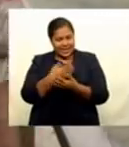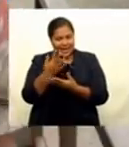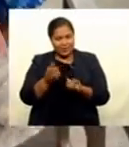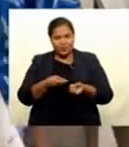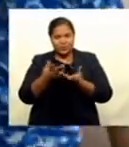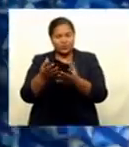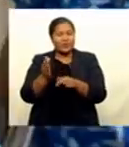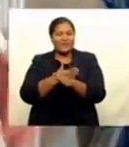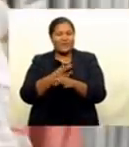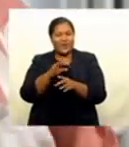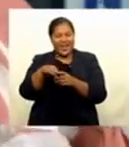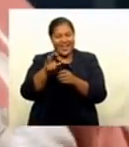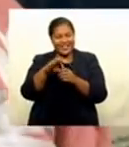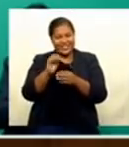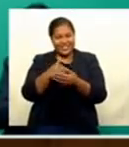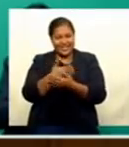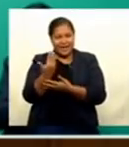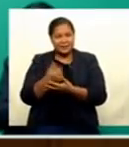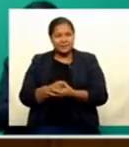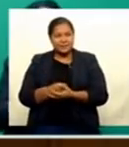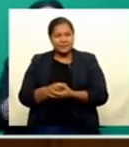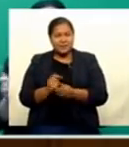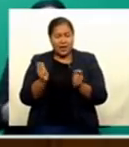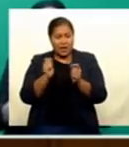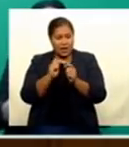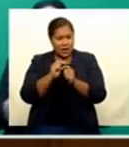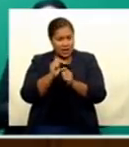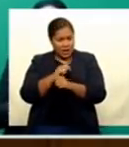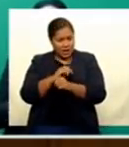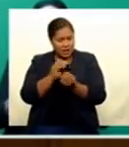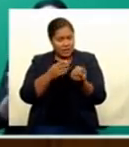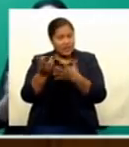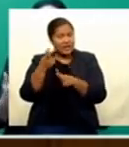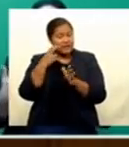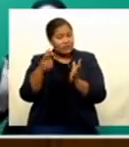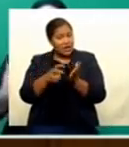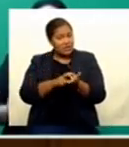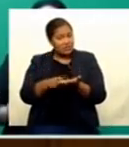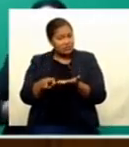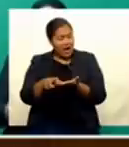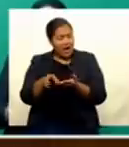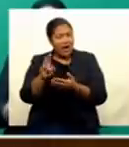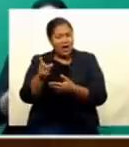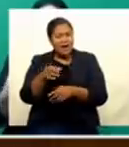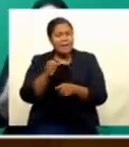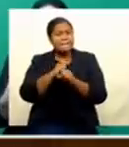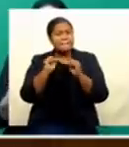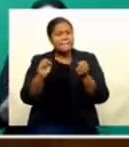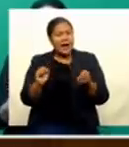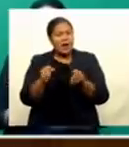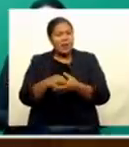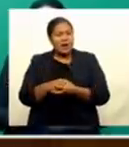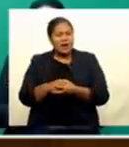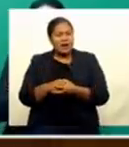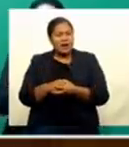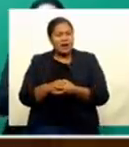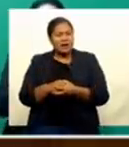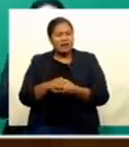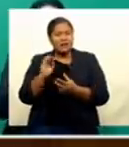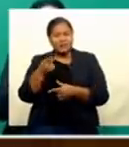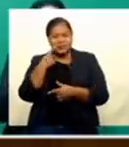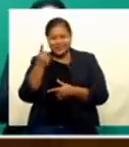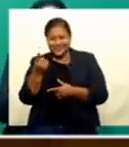day. The amendment is giving the registrar power to choke the life out of these